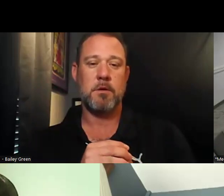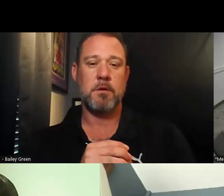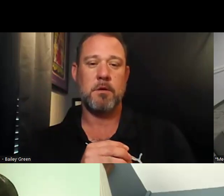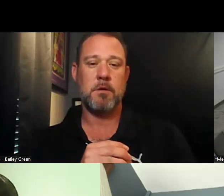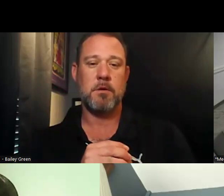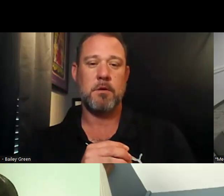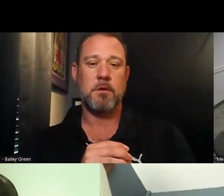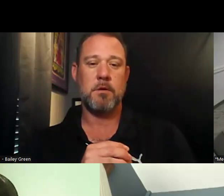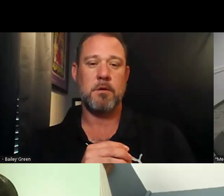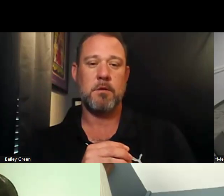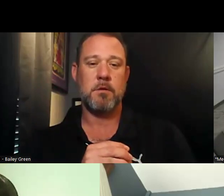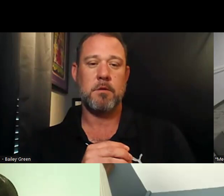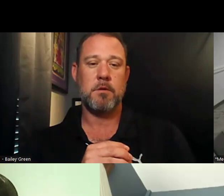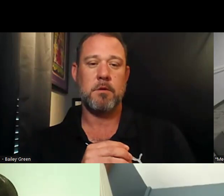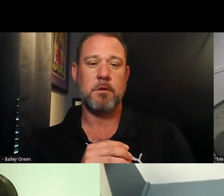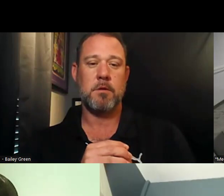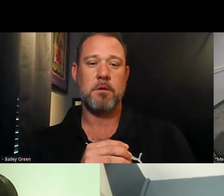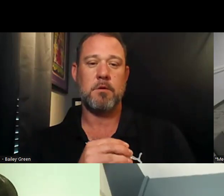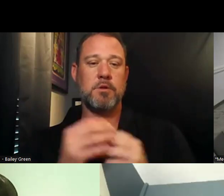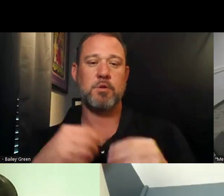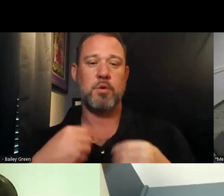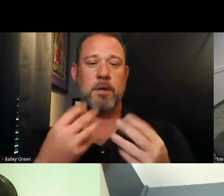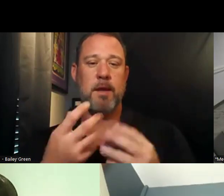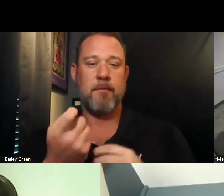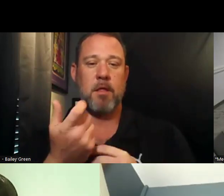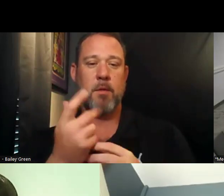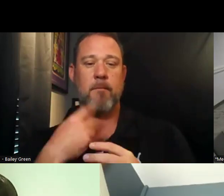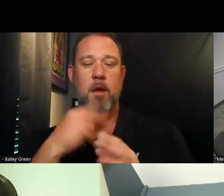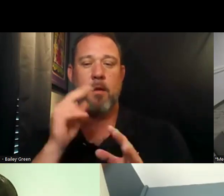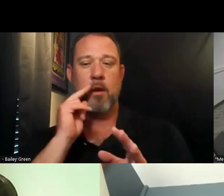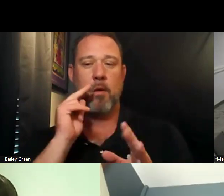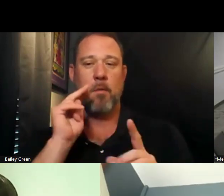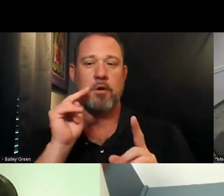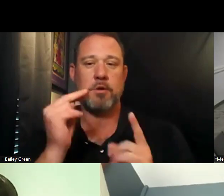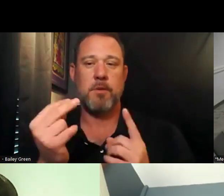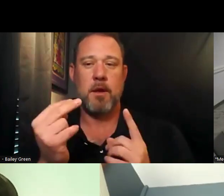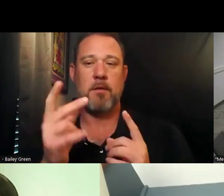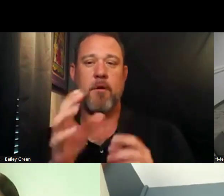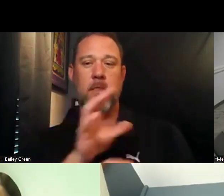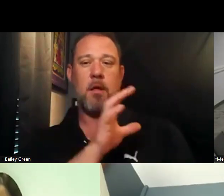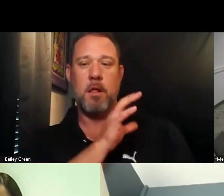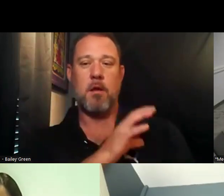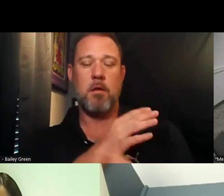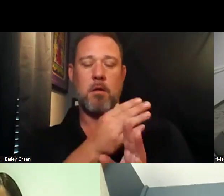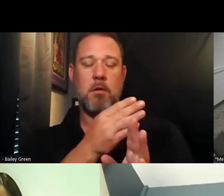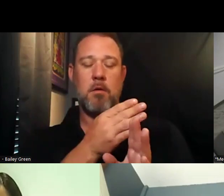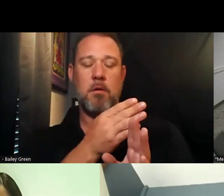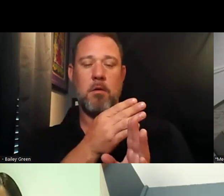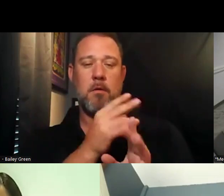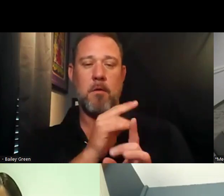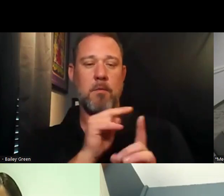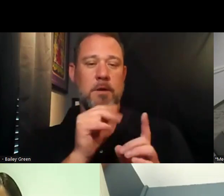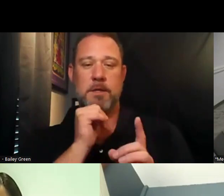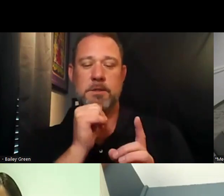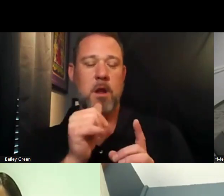Sacramento. And just to give a little bit of my perspective on the clinical side, I mean, unfortunately, it is